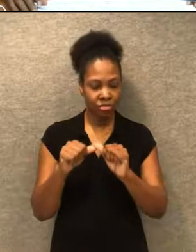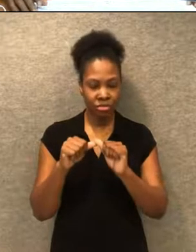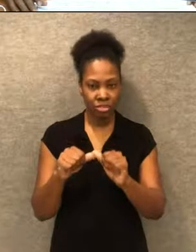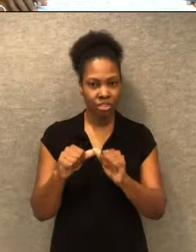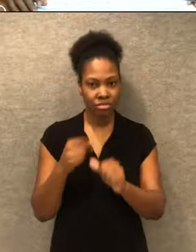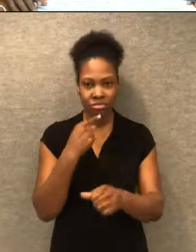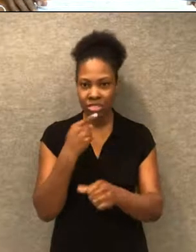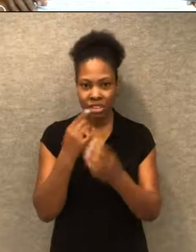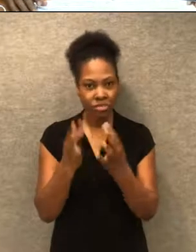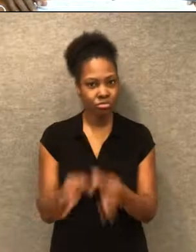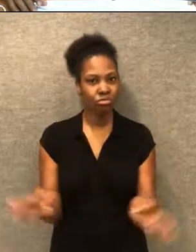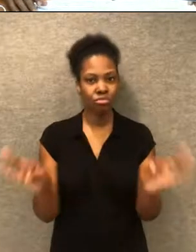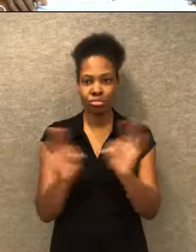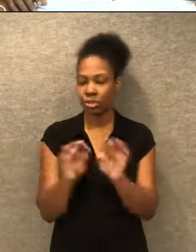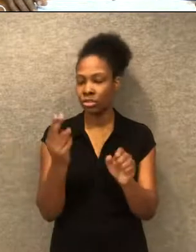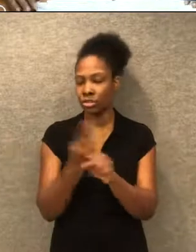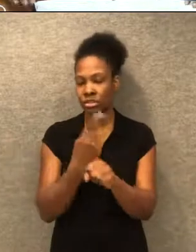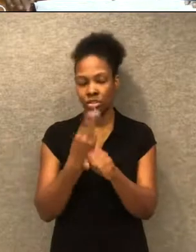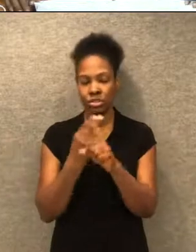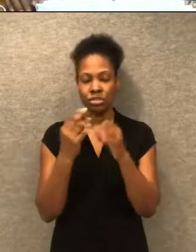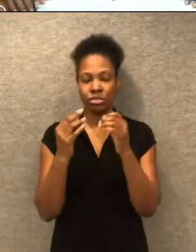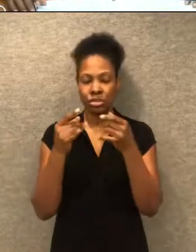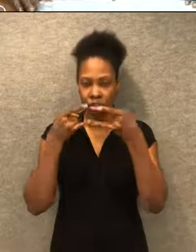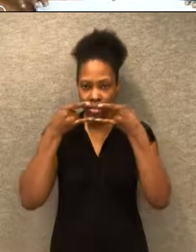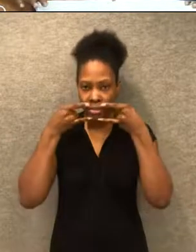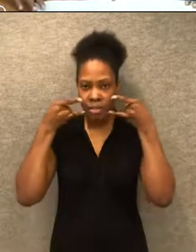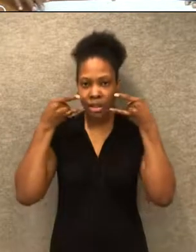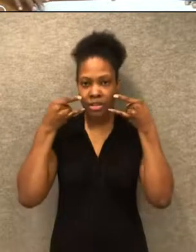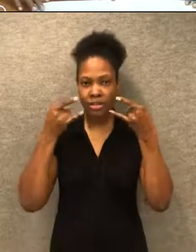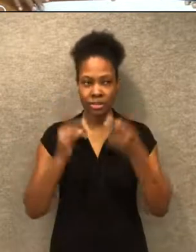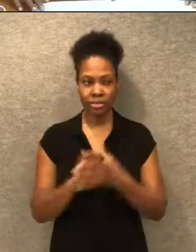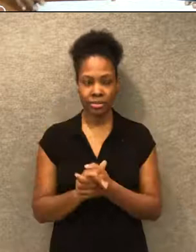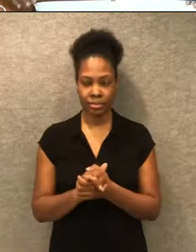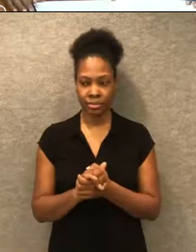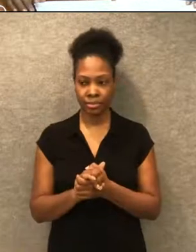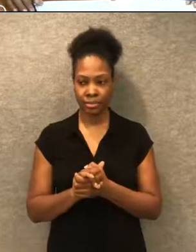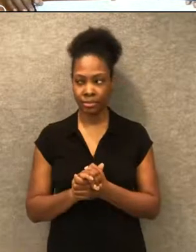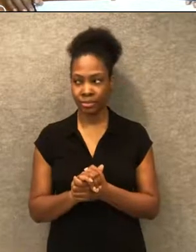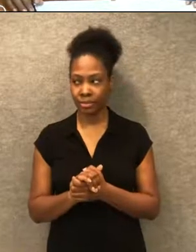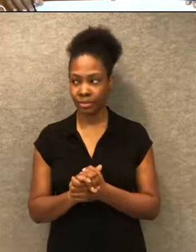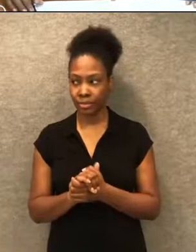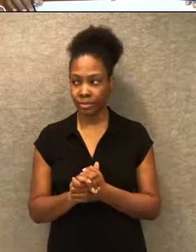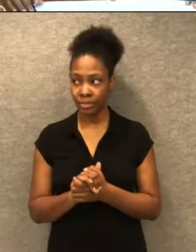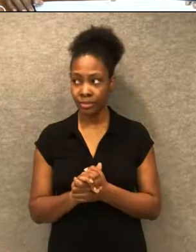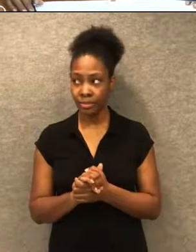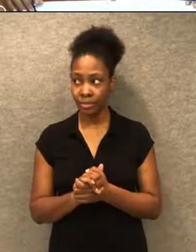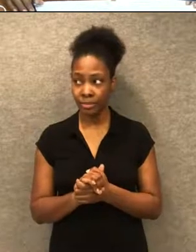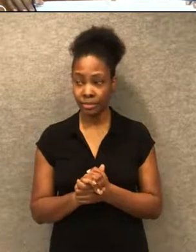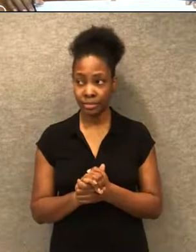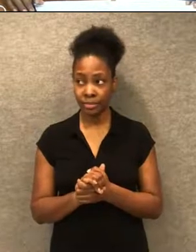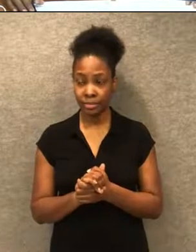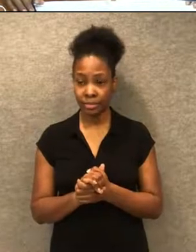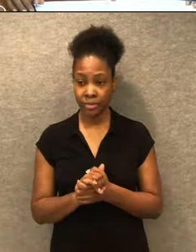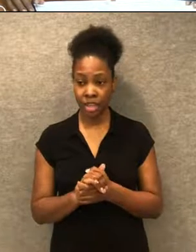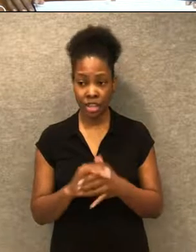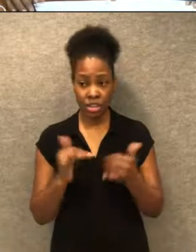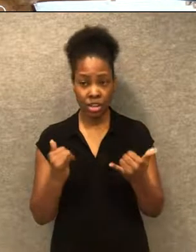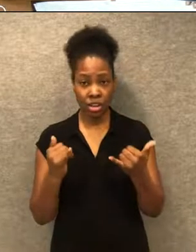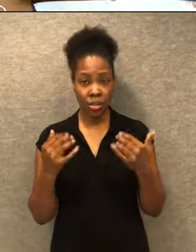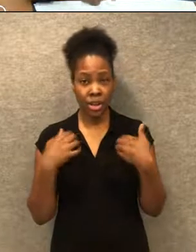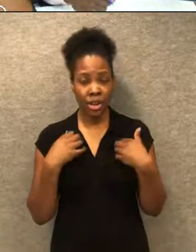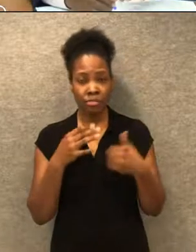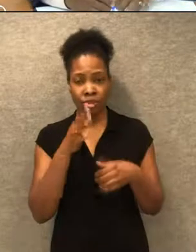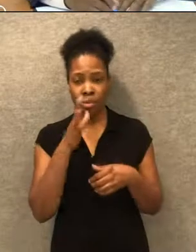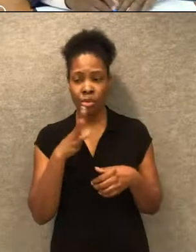push and make sure people wear those masks. It's important. Do you have any more, Rachel? Okay. Yeah, I'm going to bring Ms. Jackson in, and